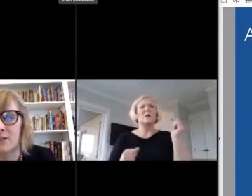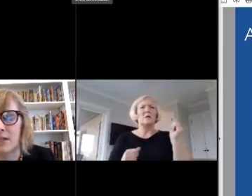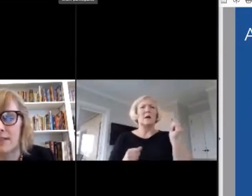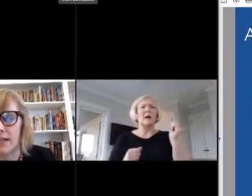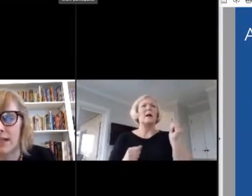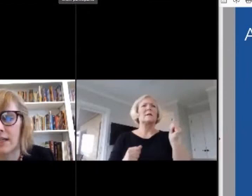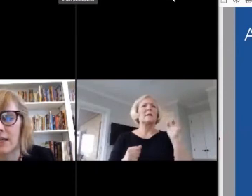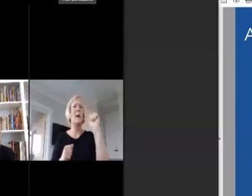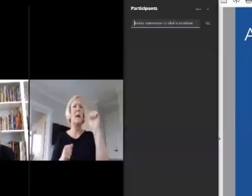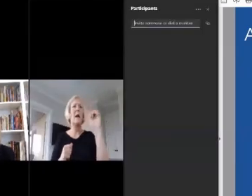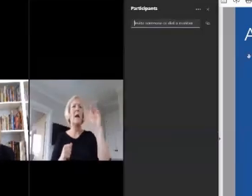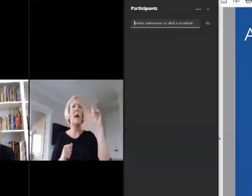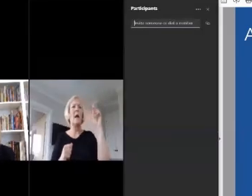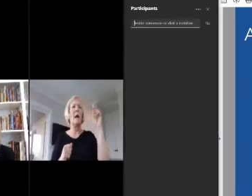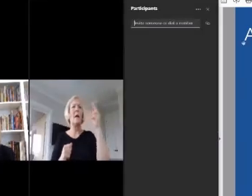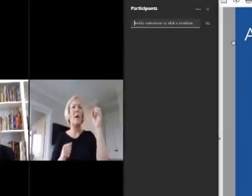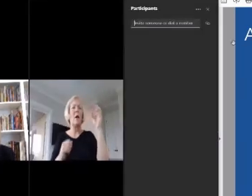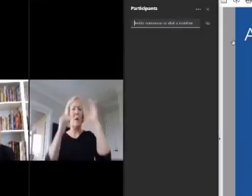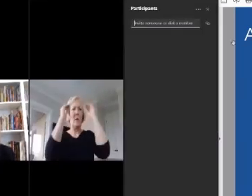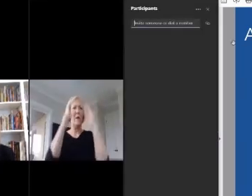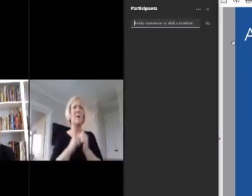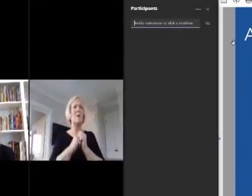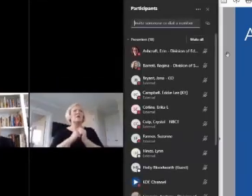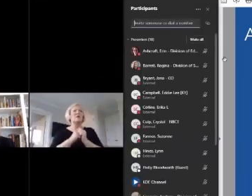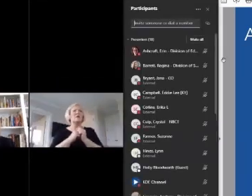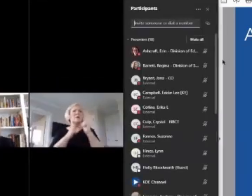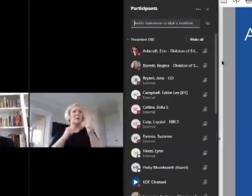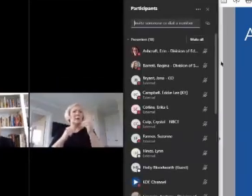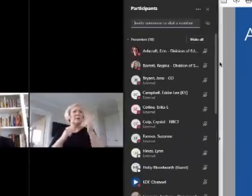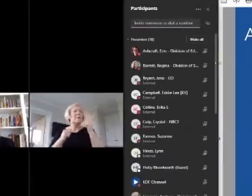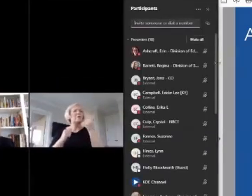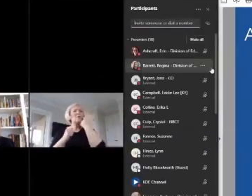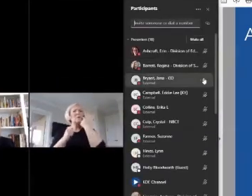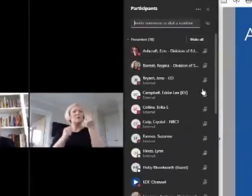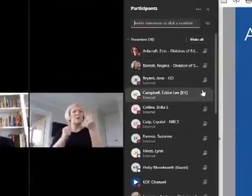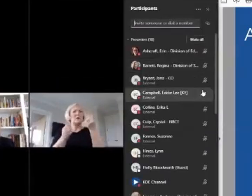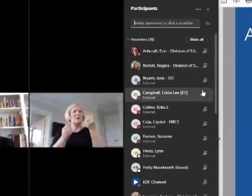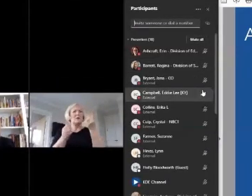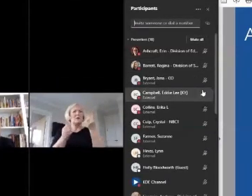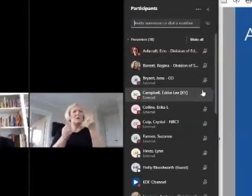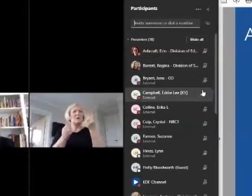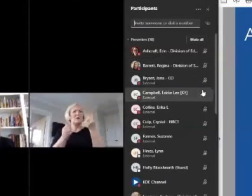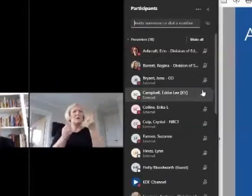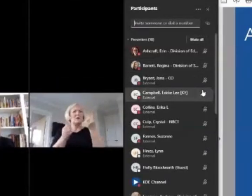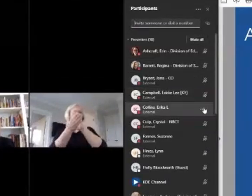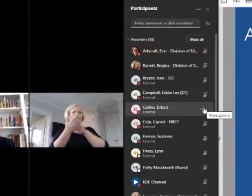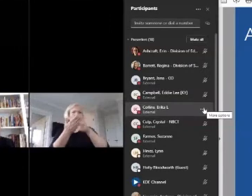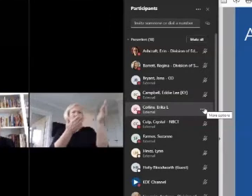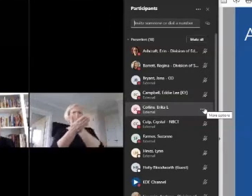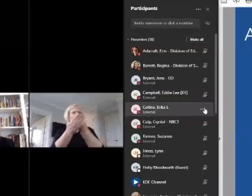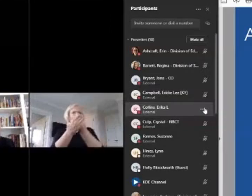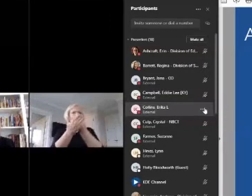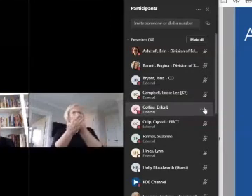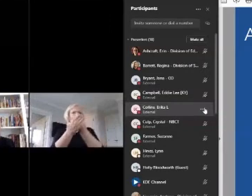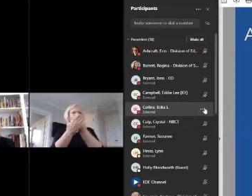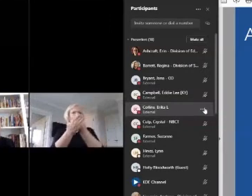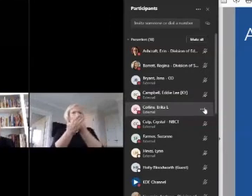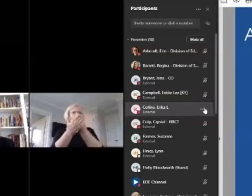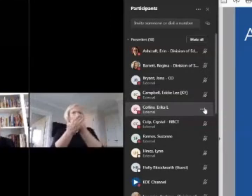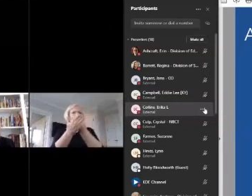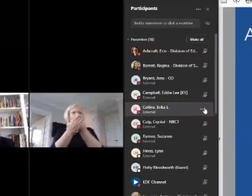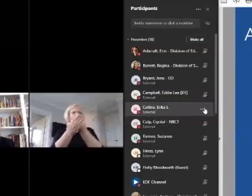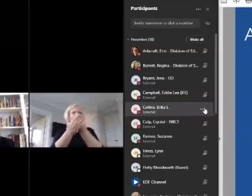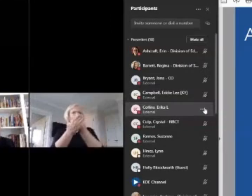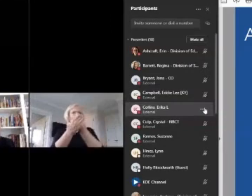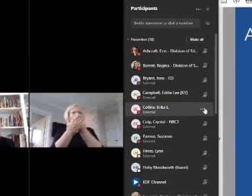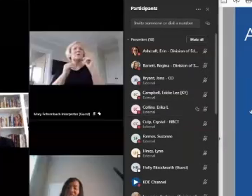in Kentucky. Most recently, she served on the committee for the scholarship for Jefferson County Public Schools Teachers of Color to pursue